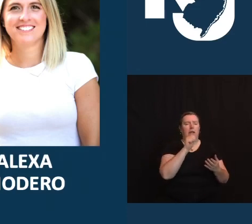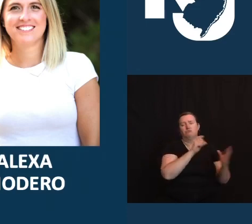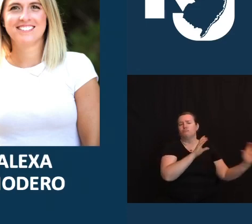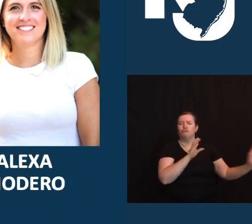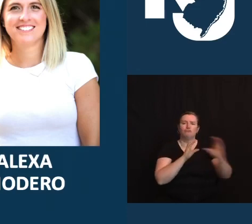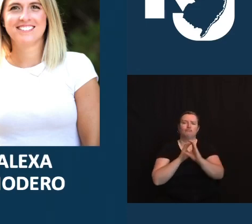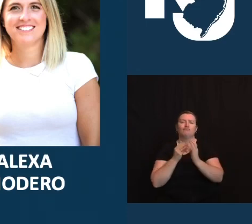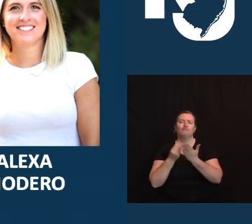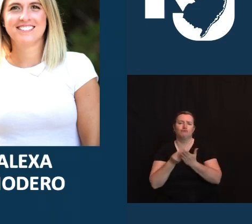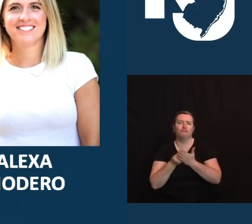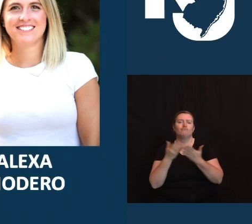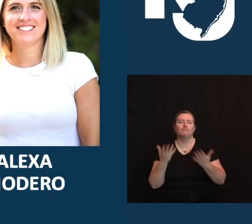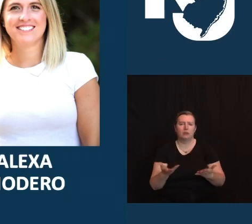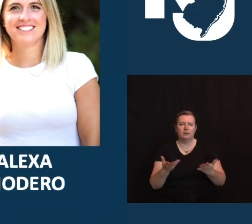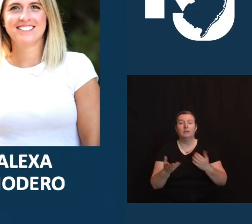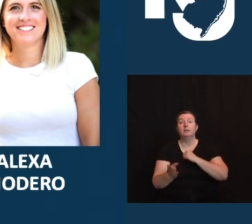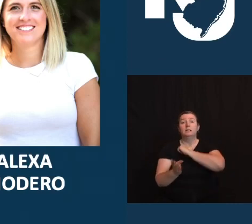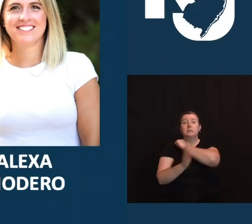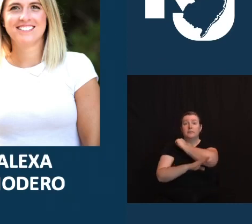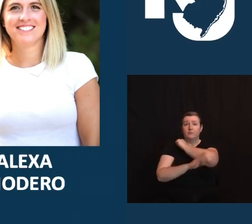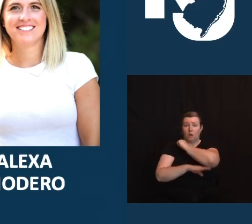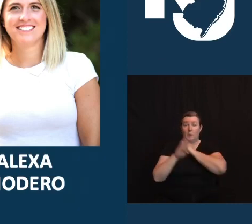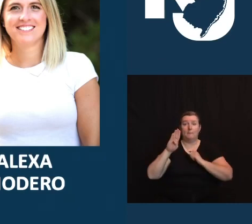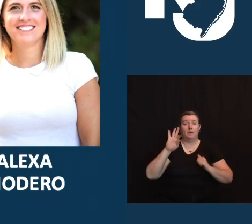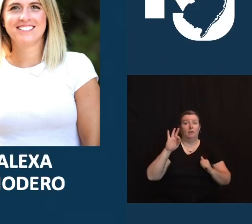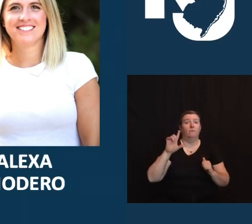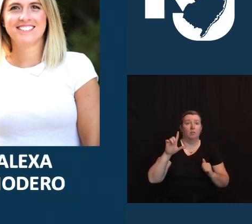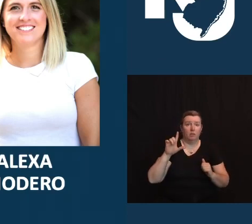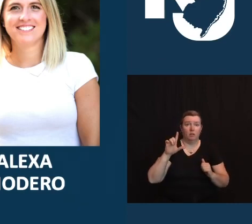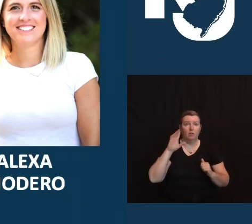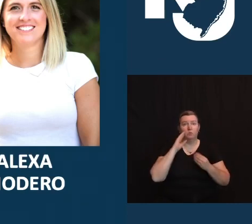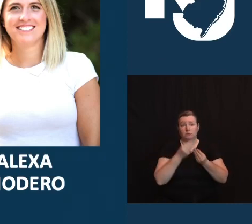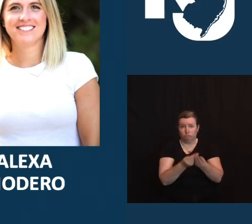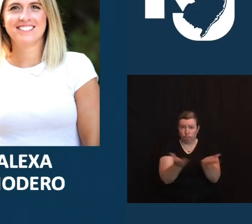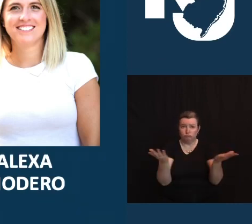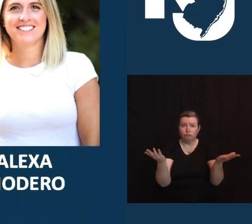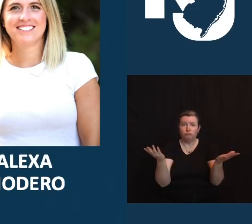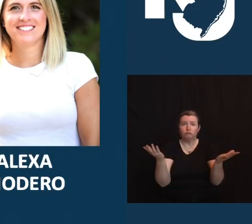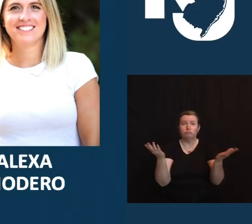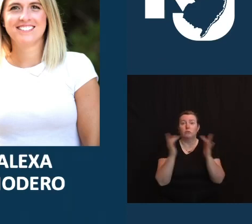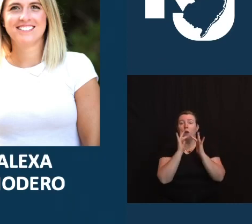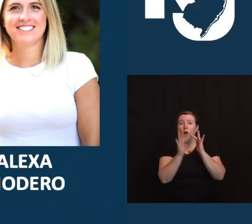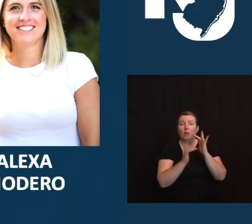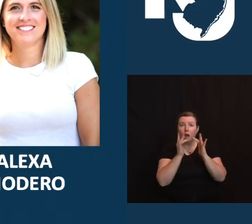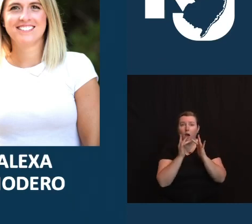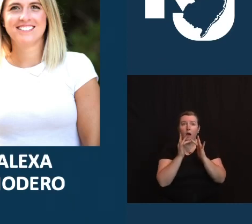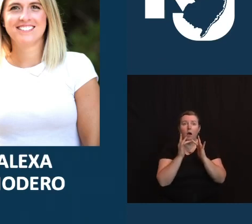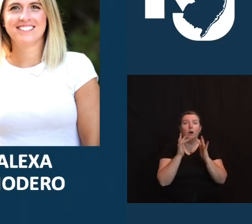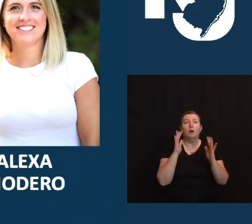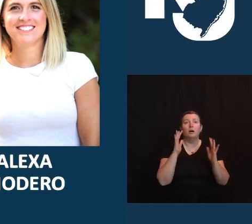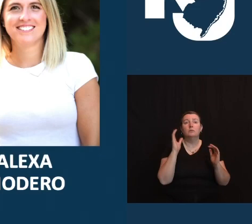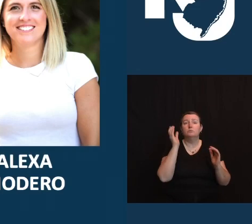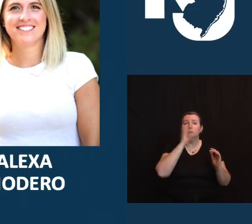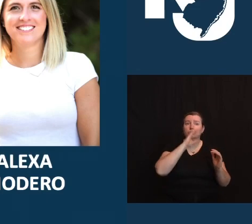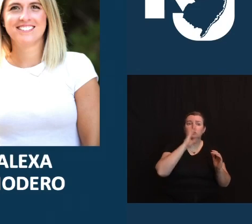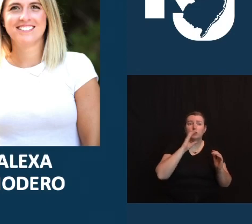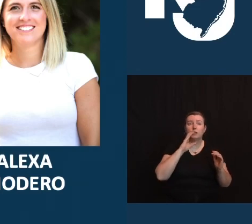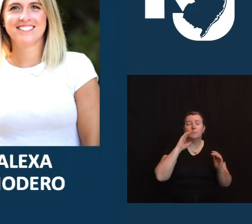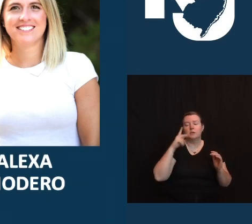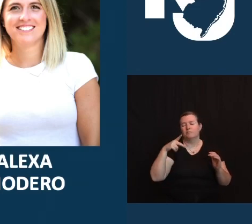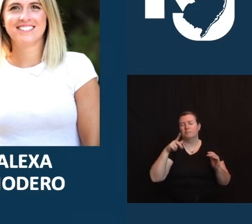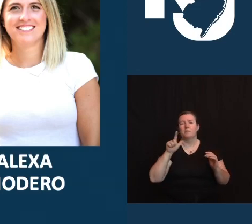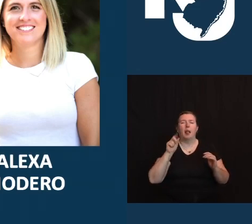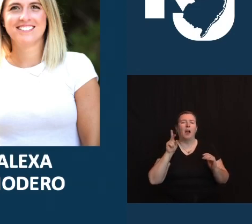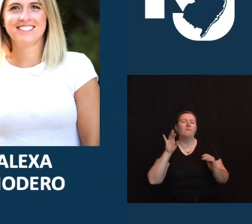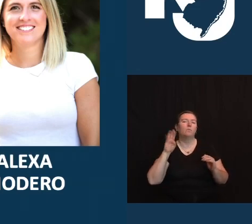This fall, Backpacks for Life will be rolling out an online search platform specifically designed to help veterans find